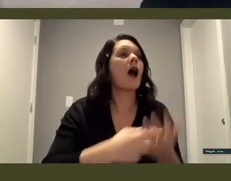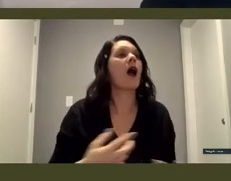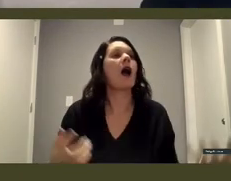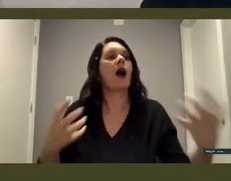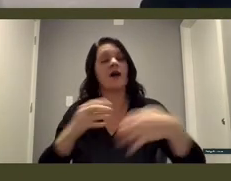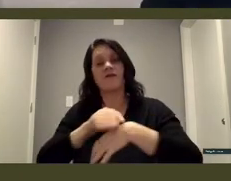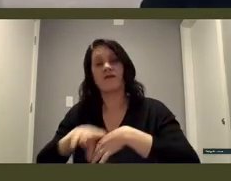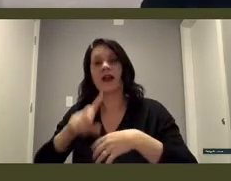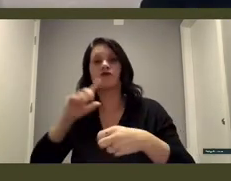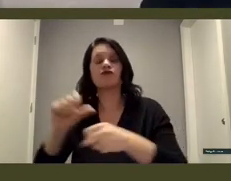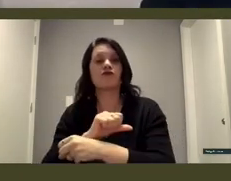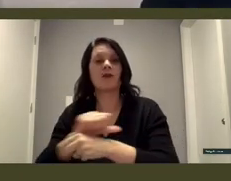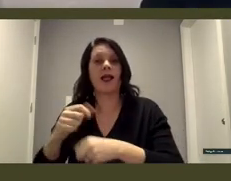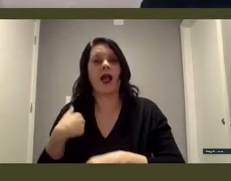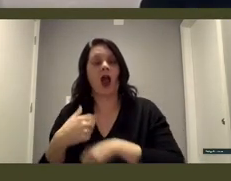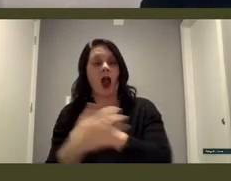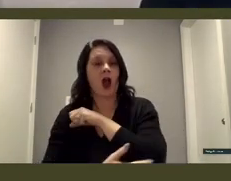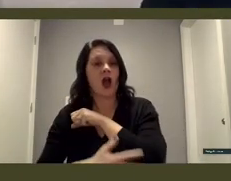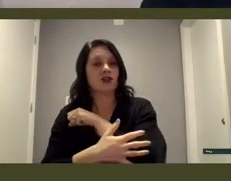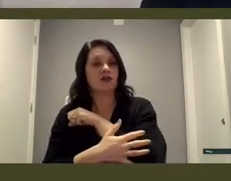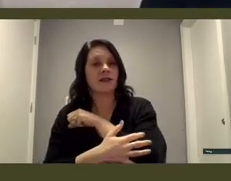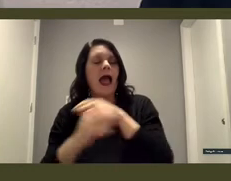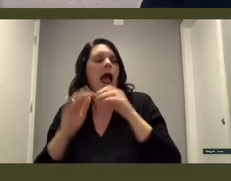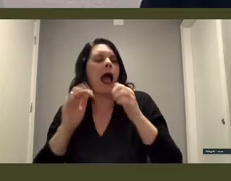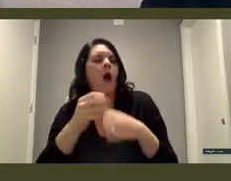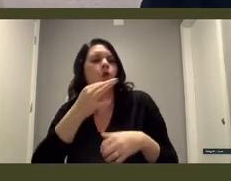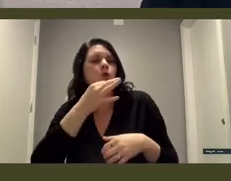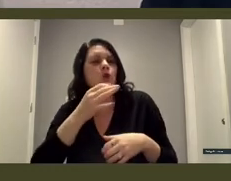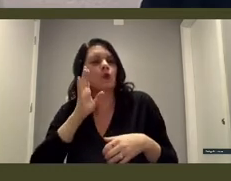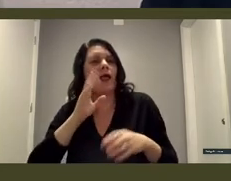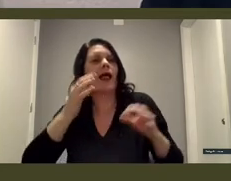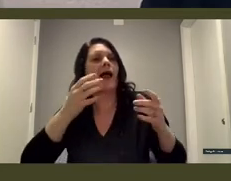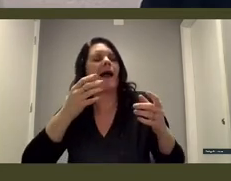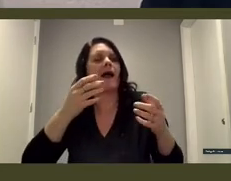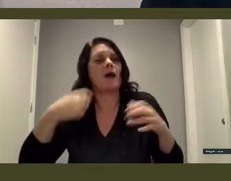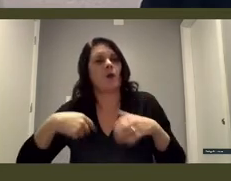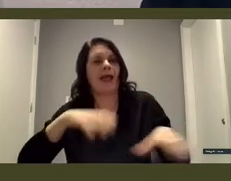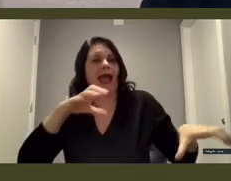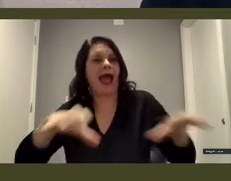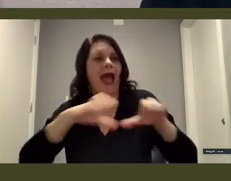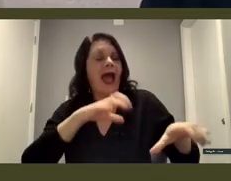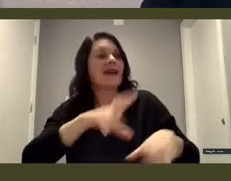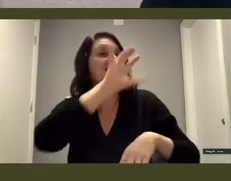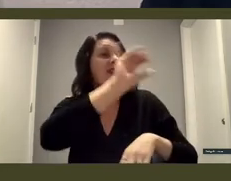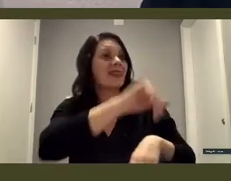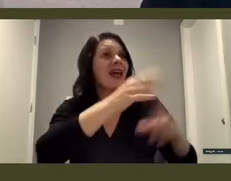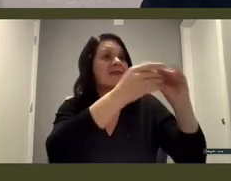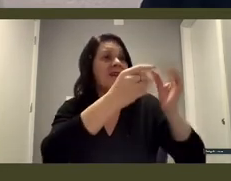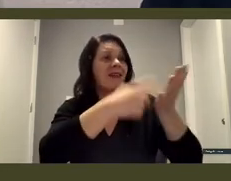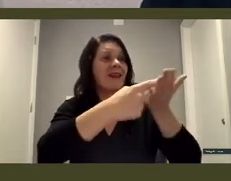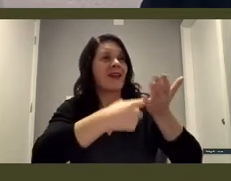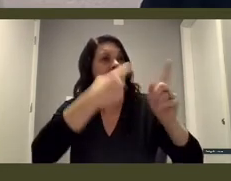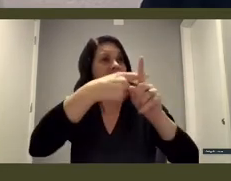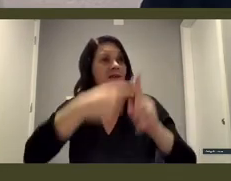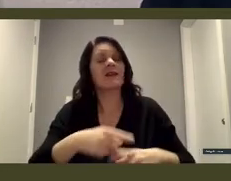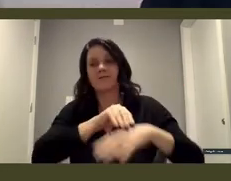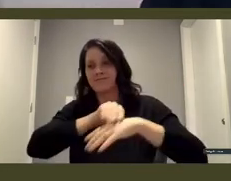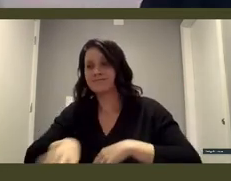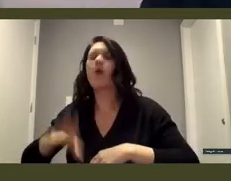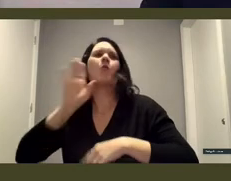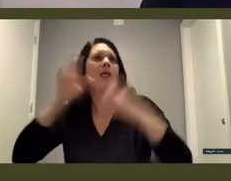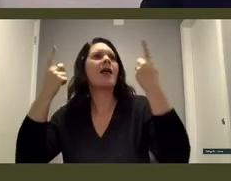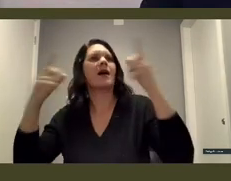soon are we going to act on this commitment to make it a reality enough for the people? You know, there are quite a number of commitments we have today in